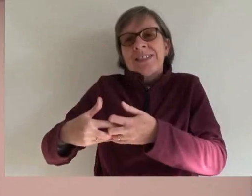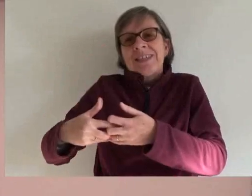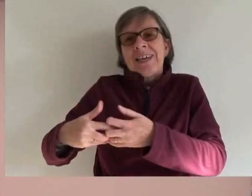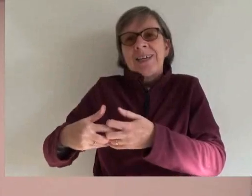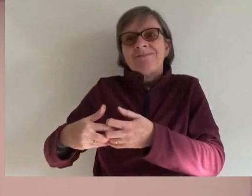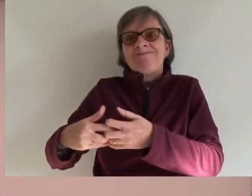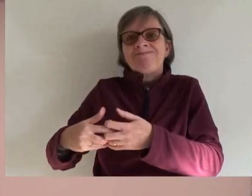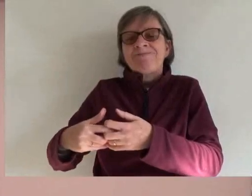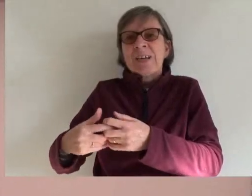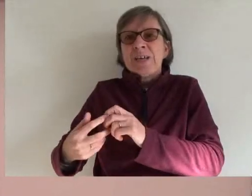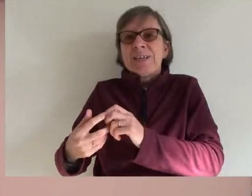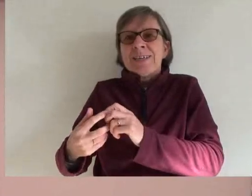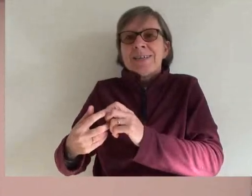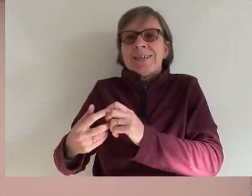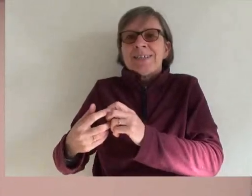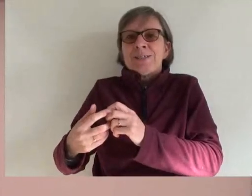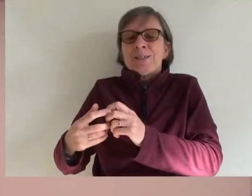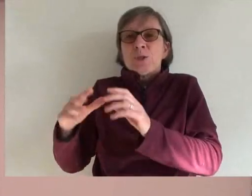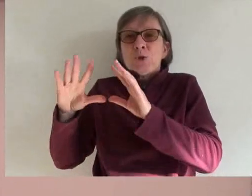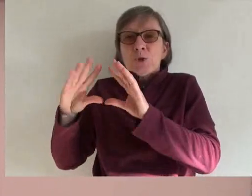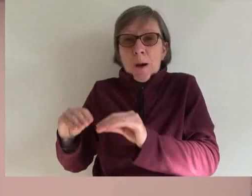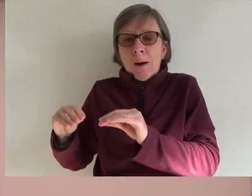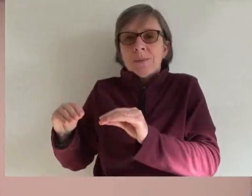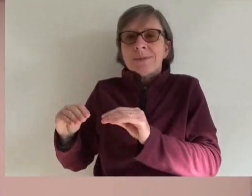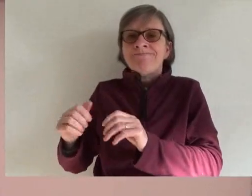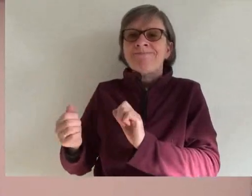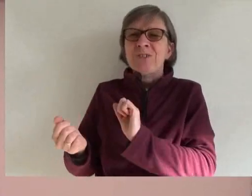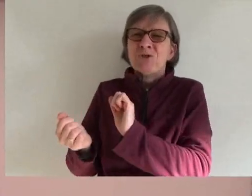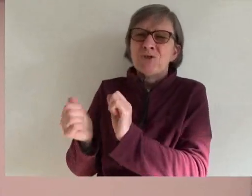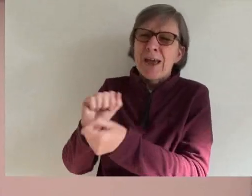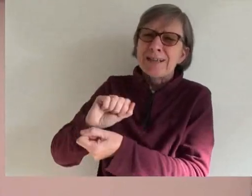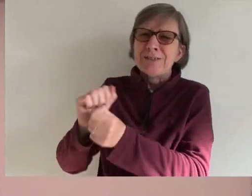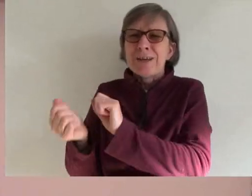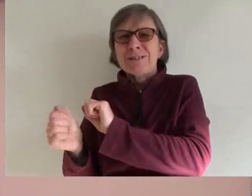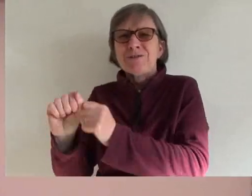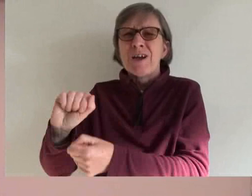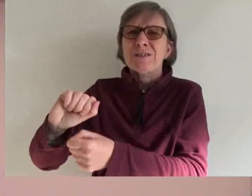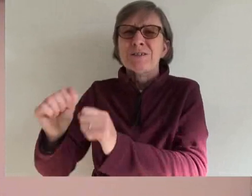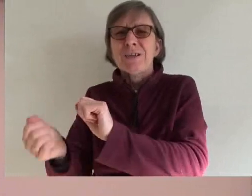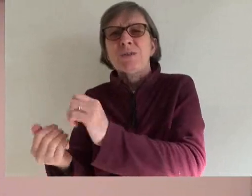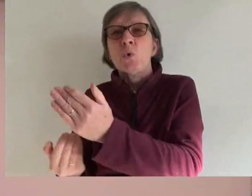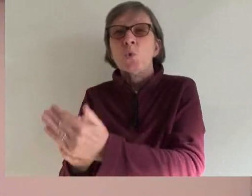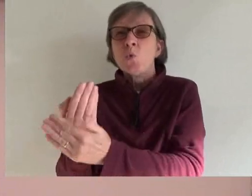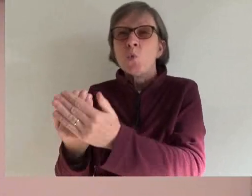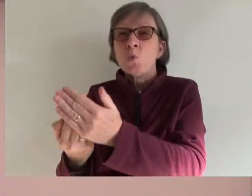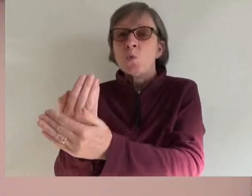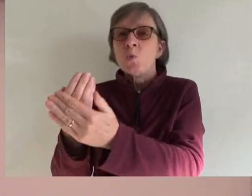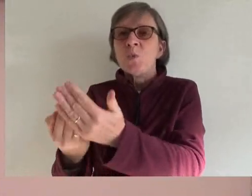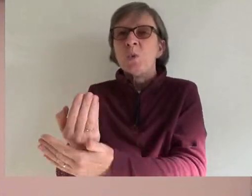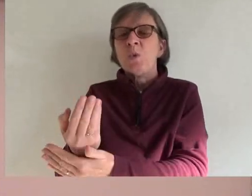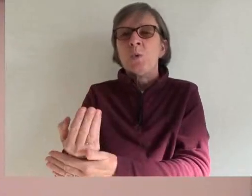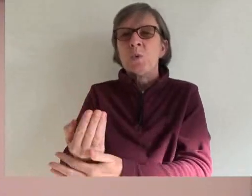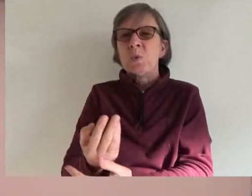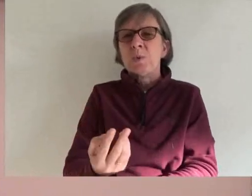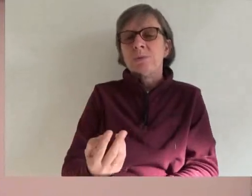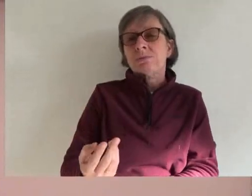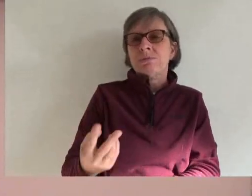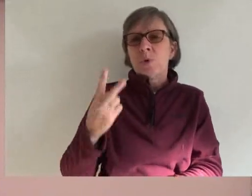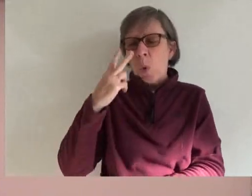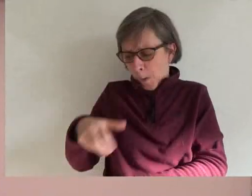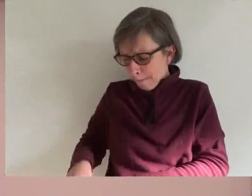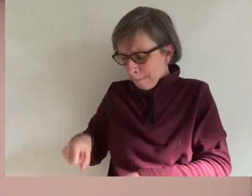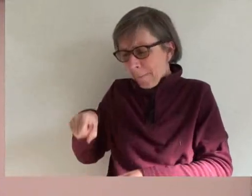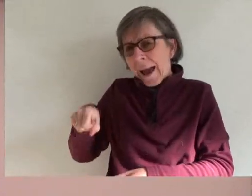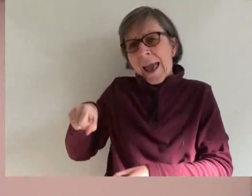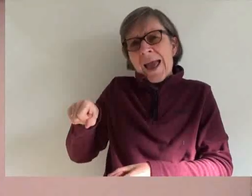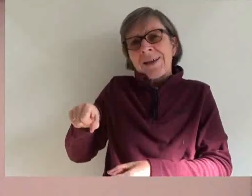always kind of having to upgrade things, aren't we? Get the latest upgrade on an electronic device. I was digging in one of my bags the